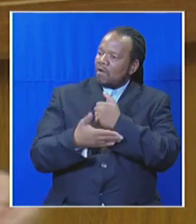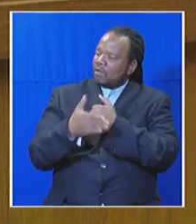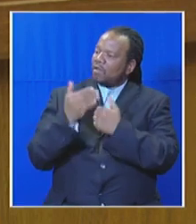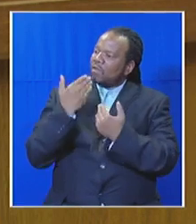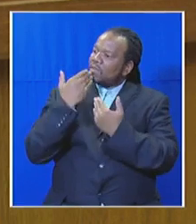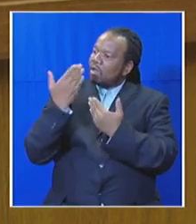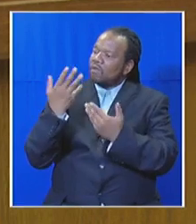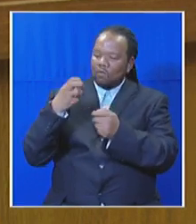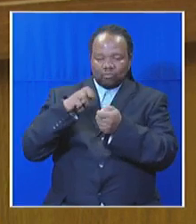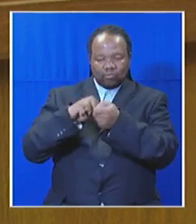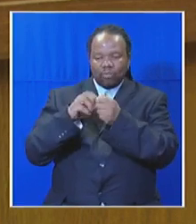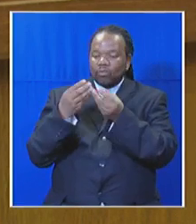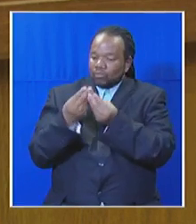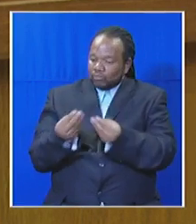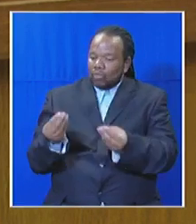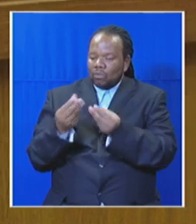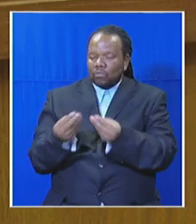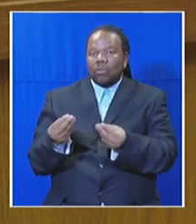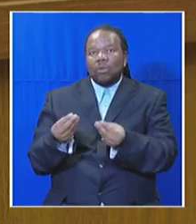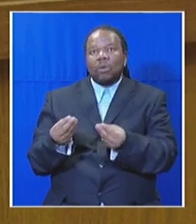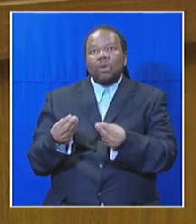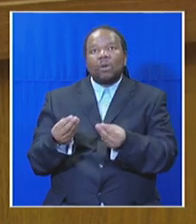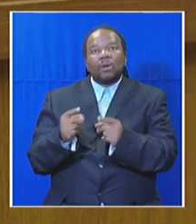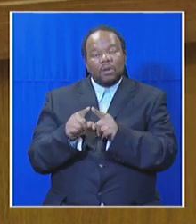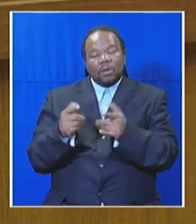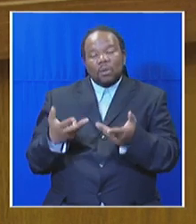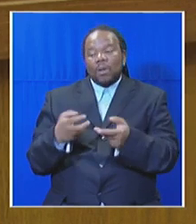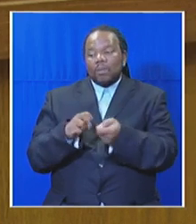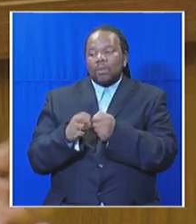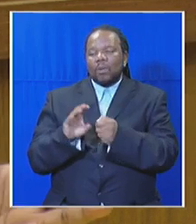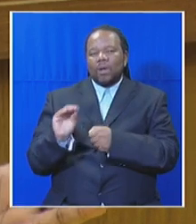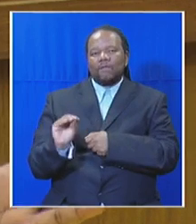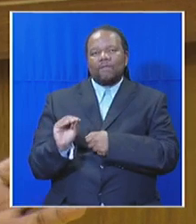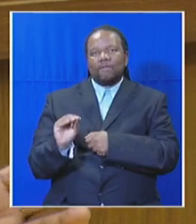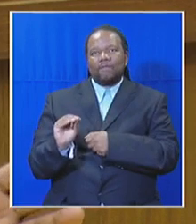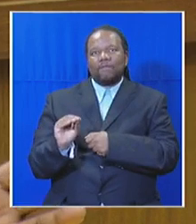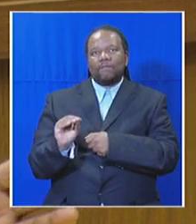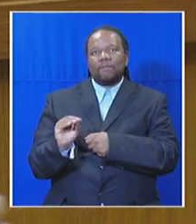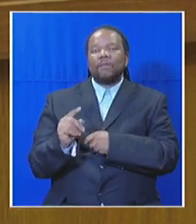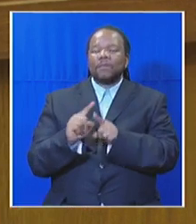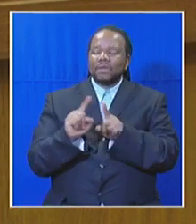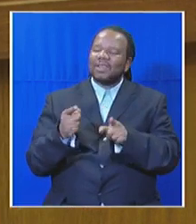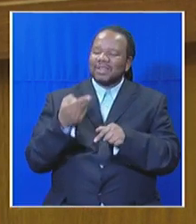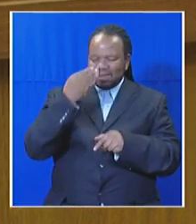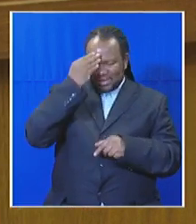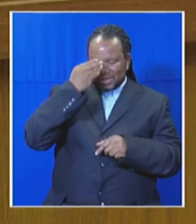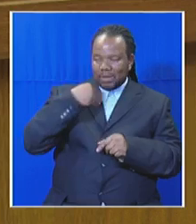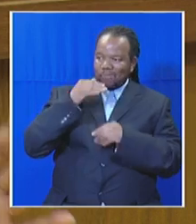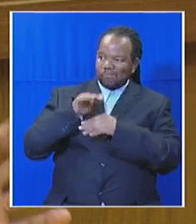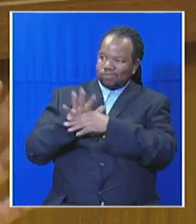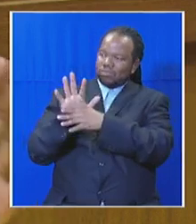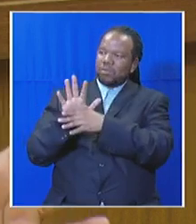problem, which was more here in Africa, more than any other place.